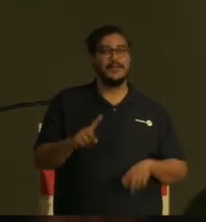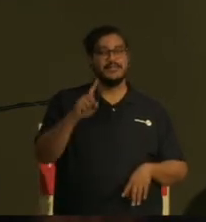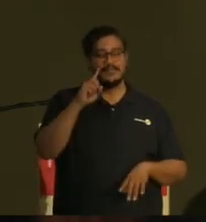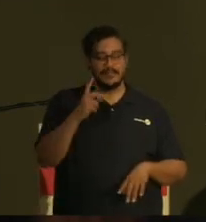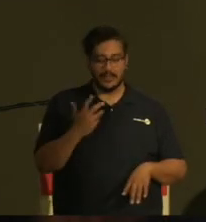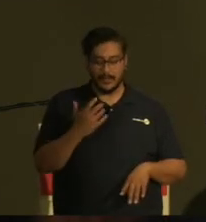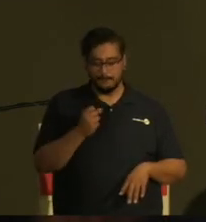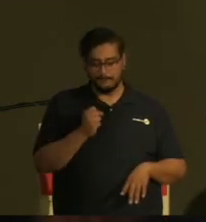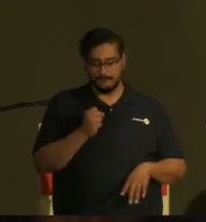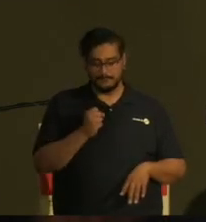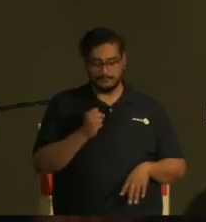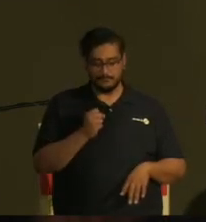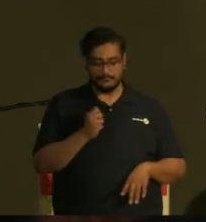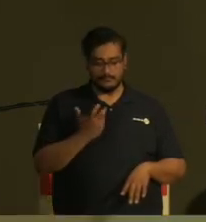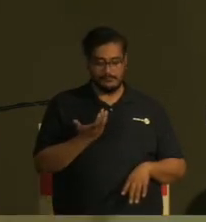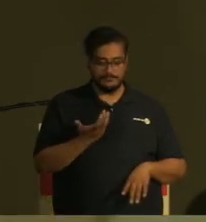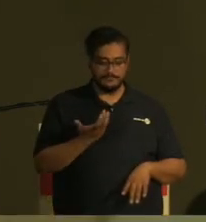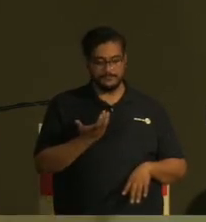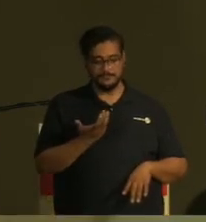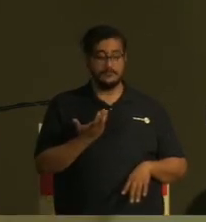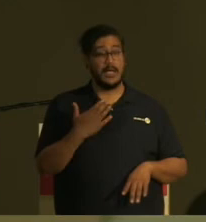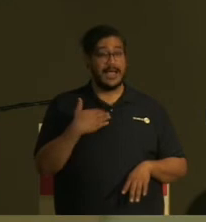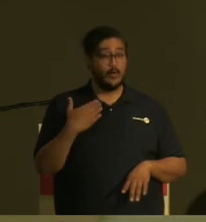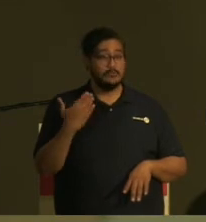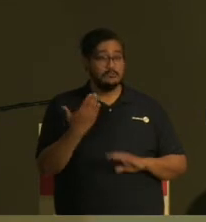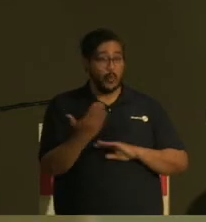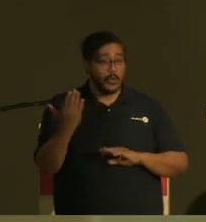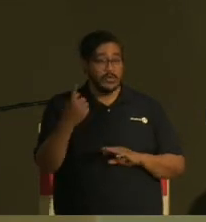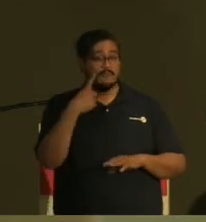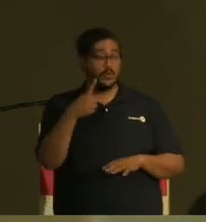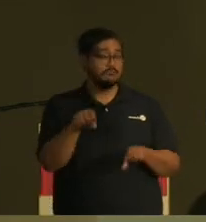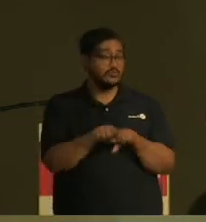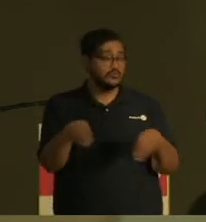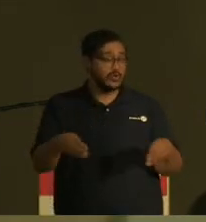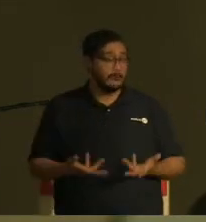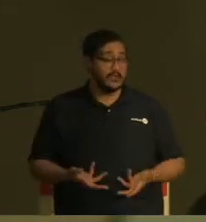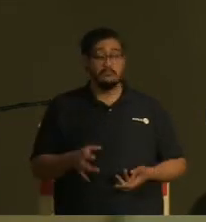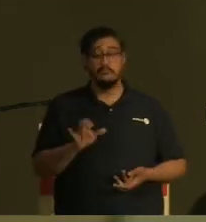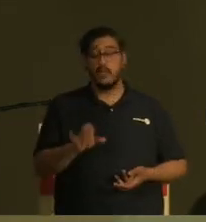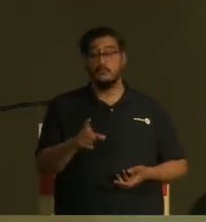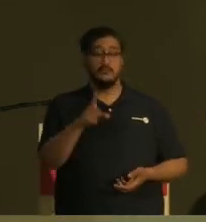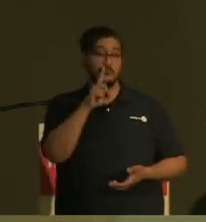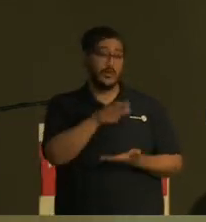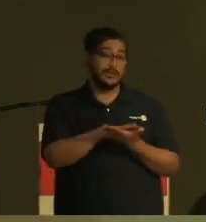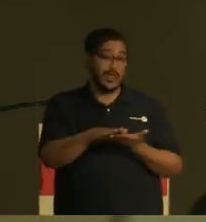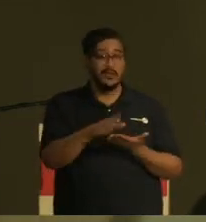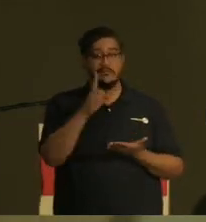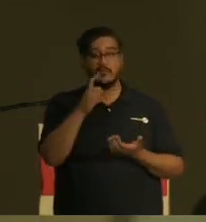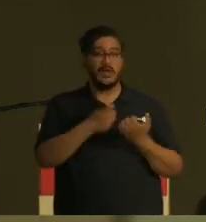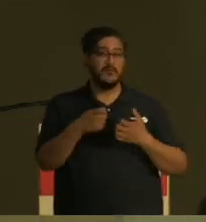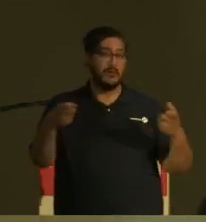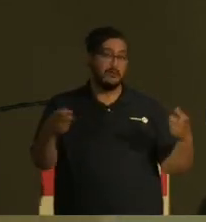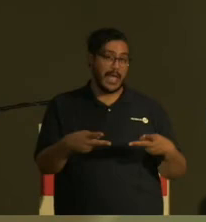I think our celebratory morning shoe shopping is an indication of how nice it is to be back in